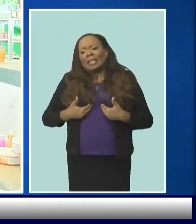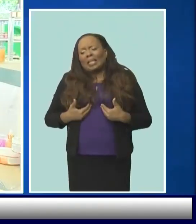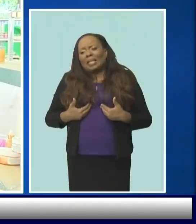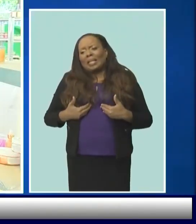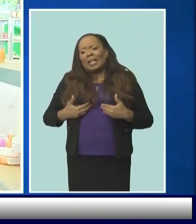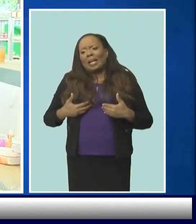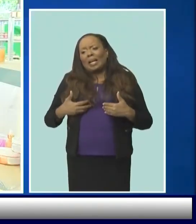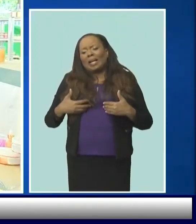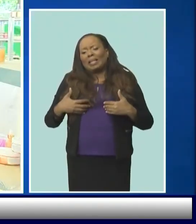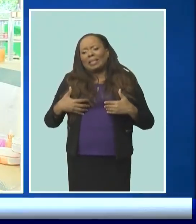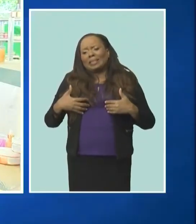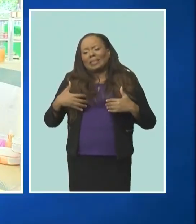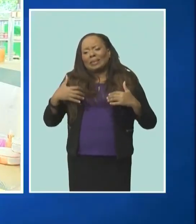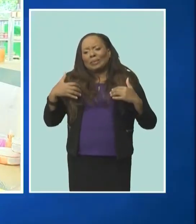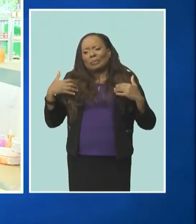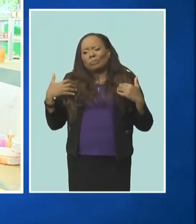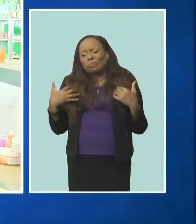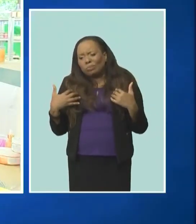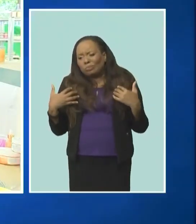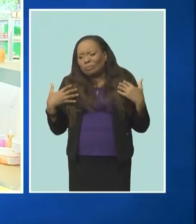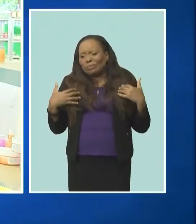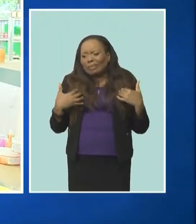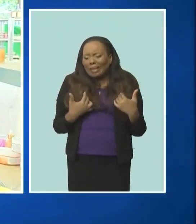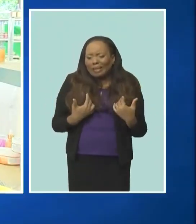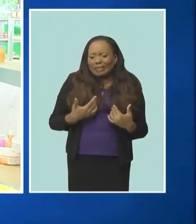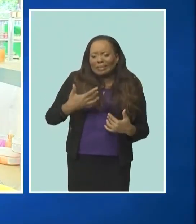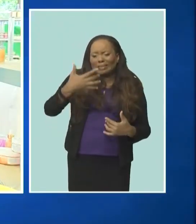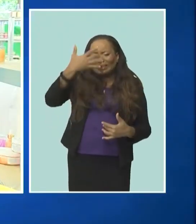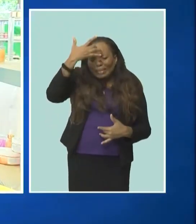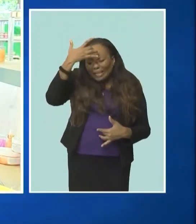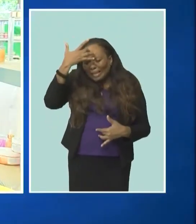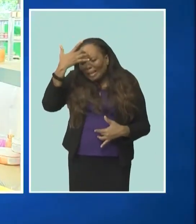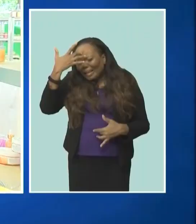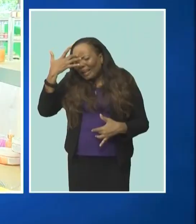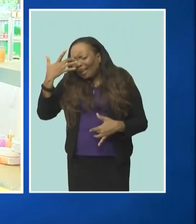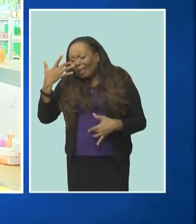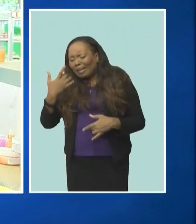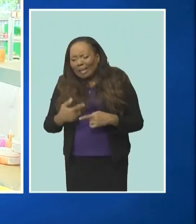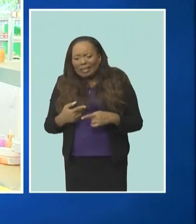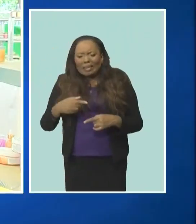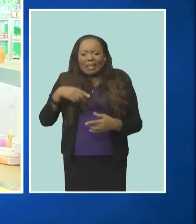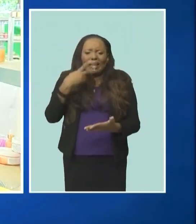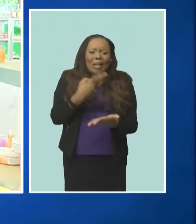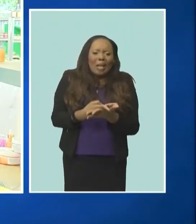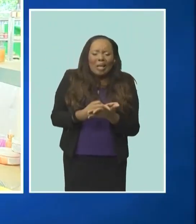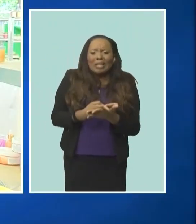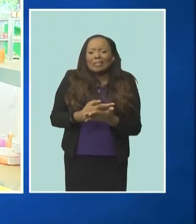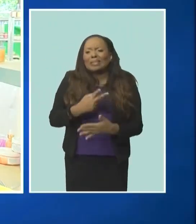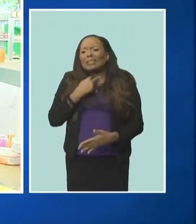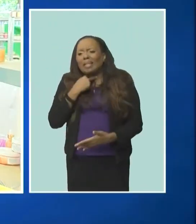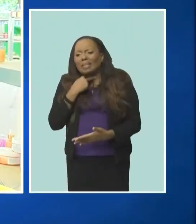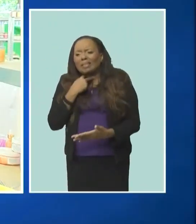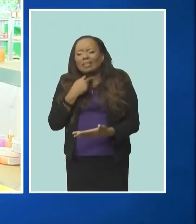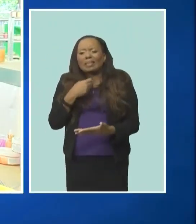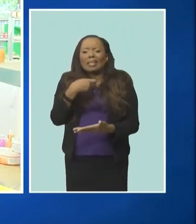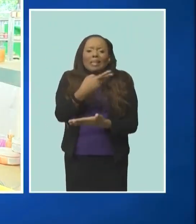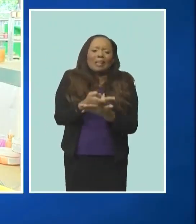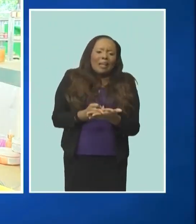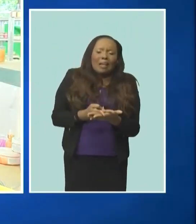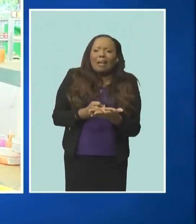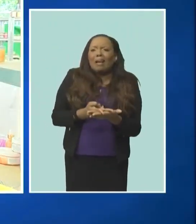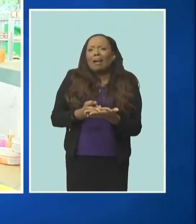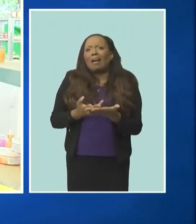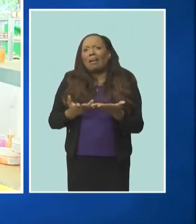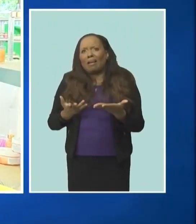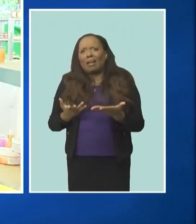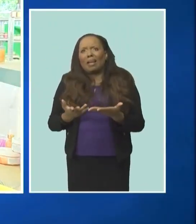to illnesses and make you bedbound. It can make you ill, and not just be bedbound, but depend on others. So you need to take care as